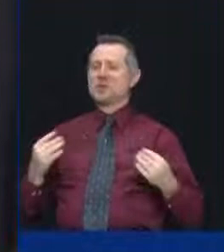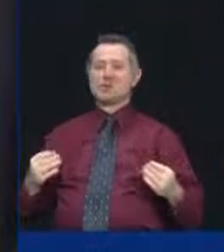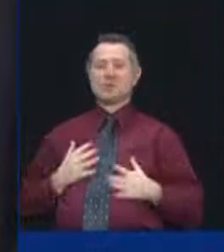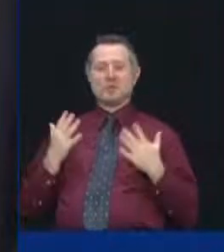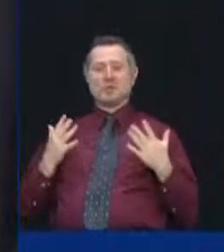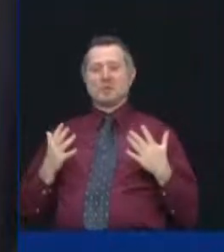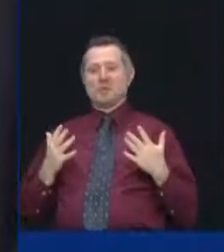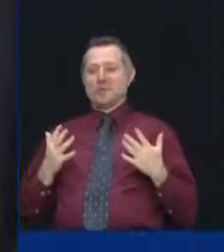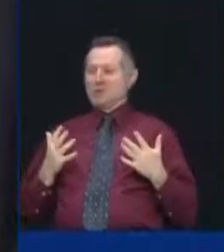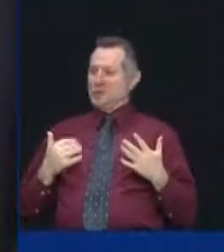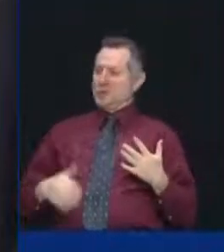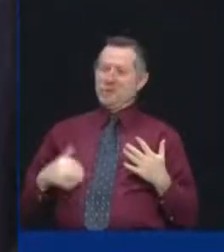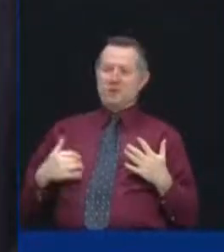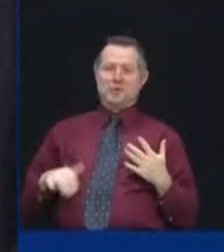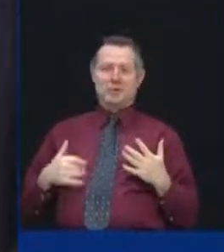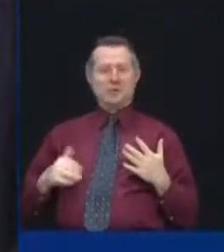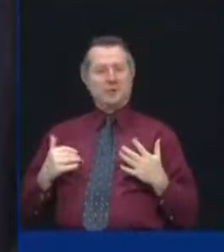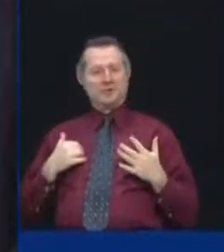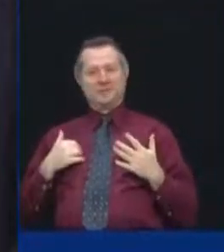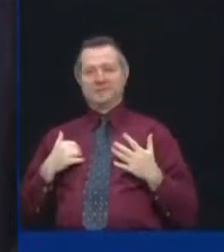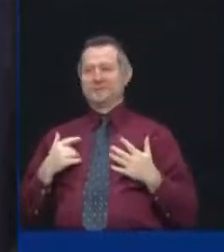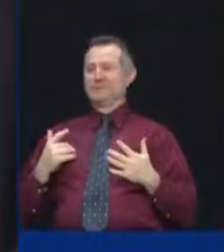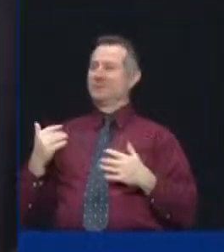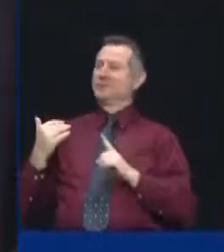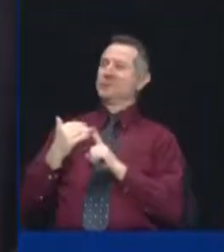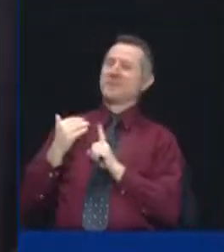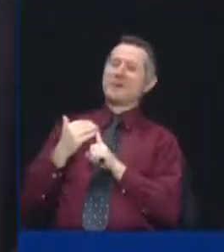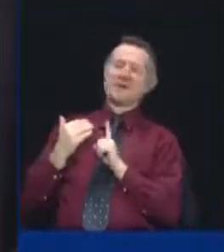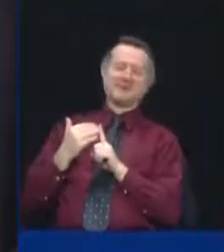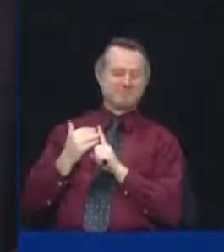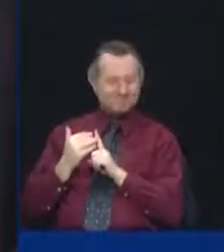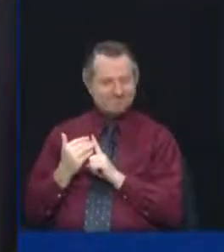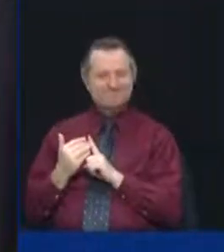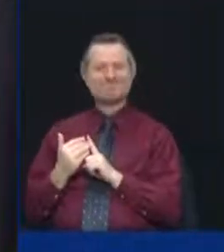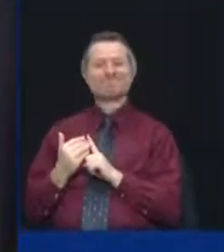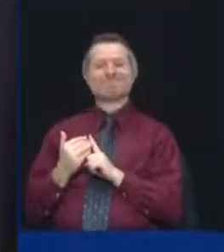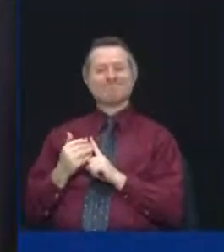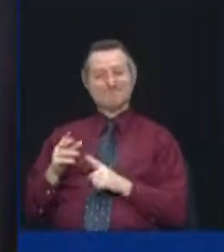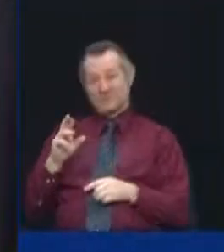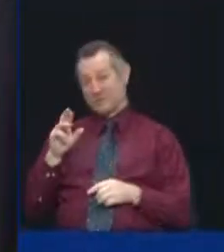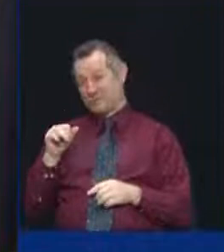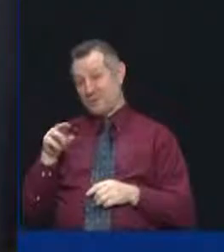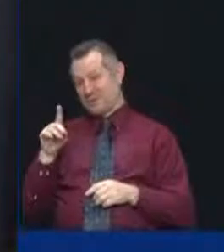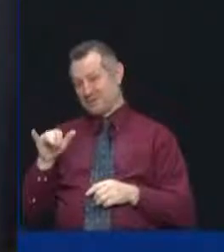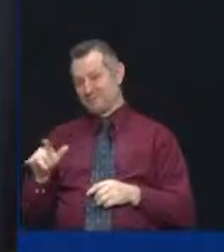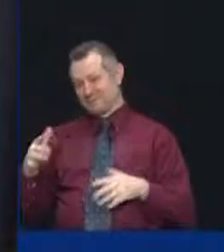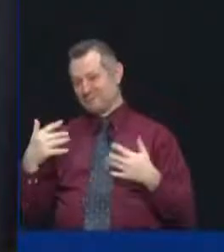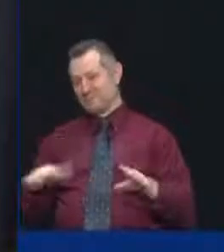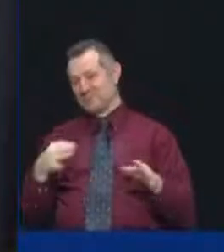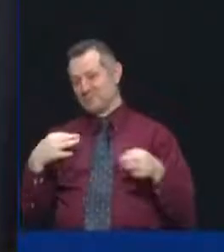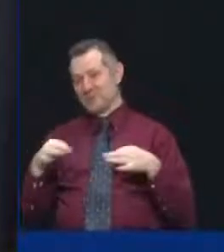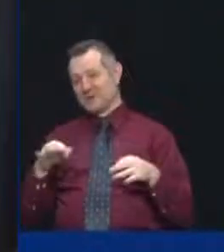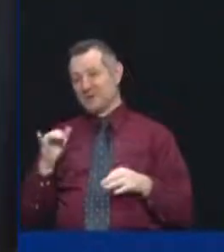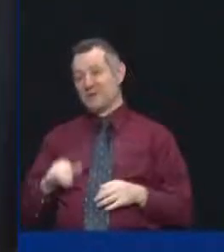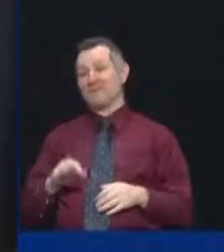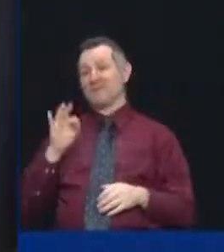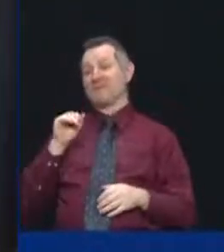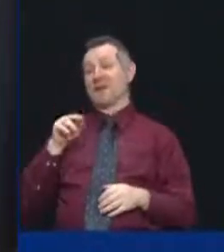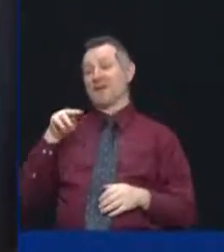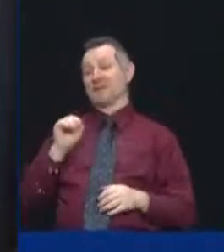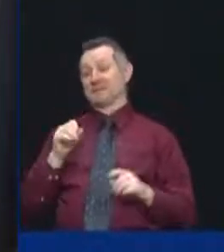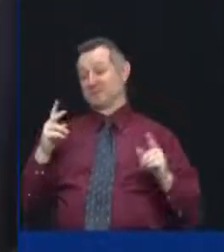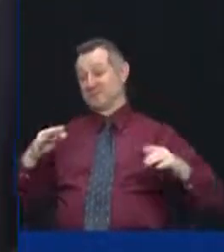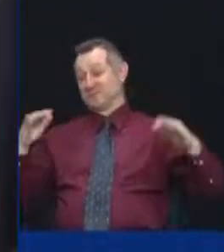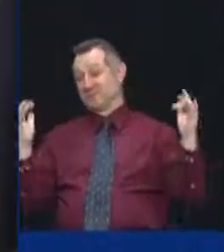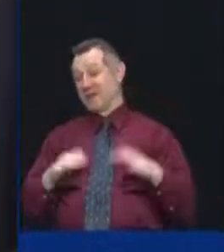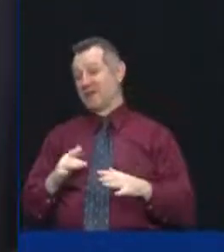it reminds one that, and Randy said that fans are what make the game. Fans are